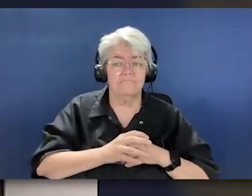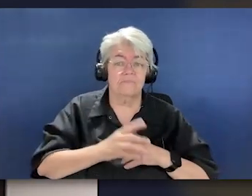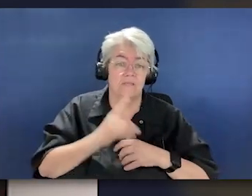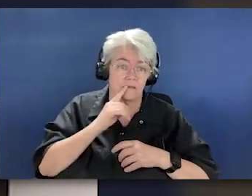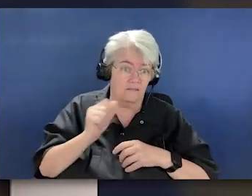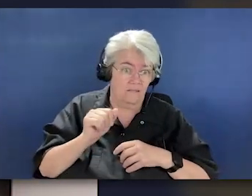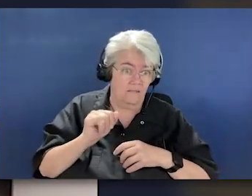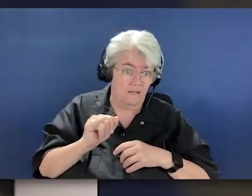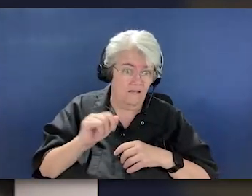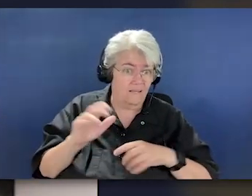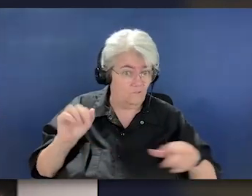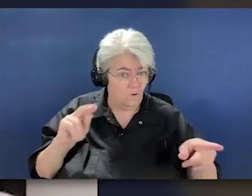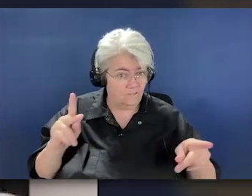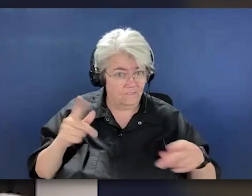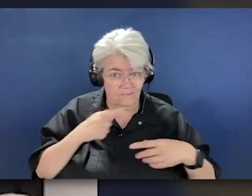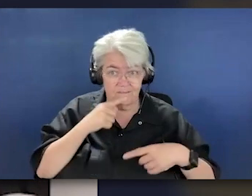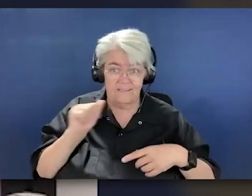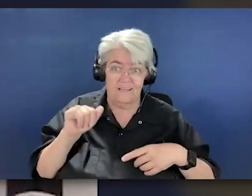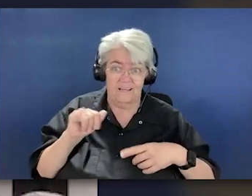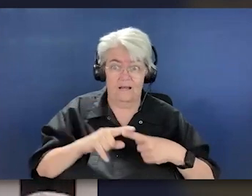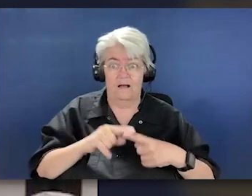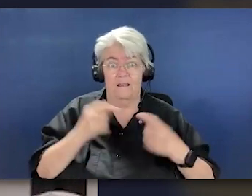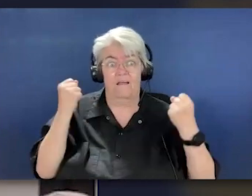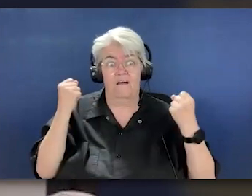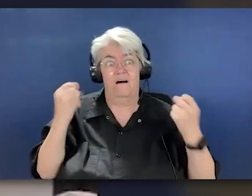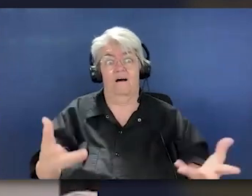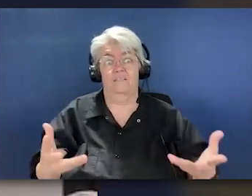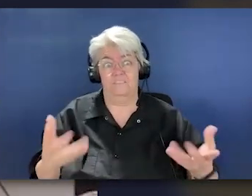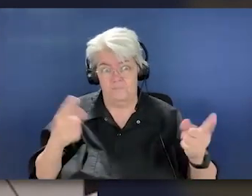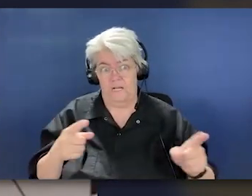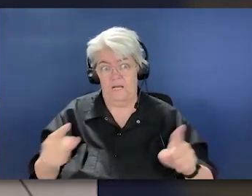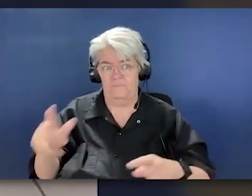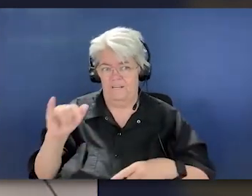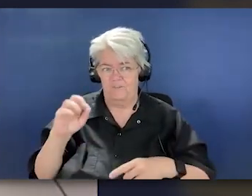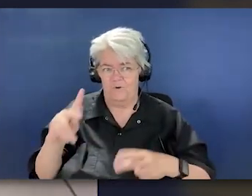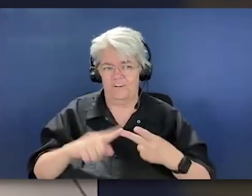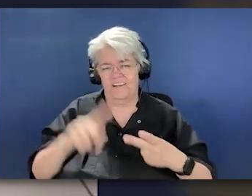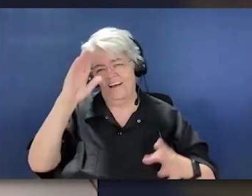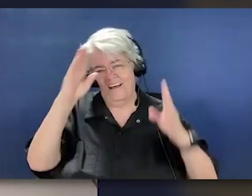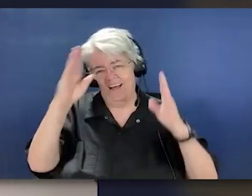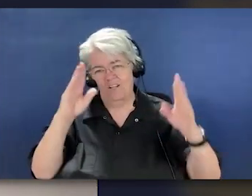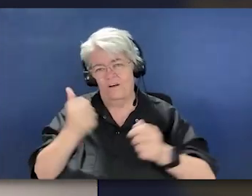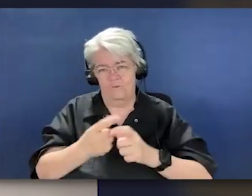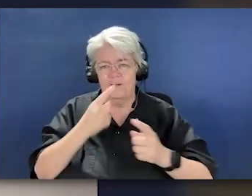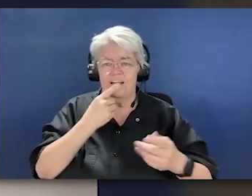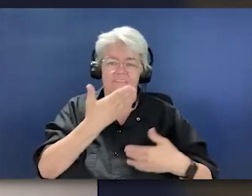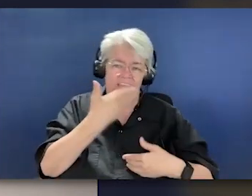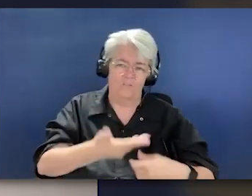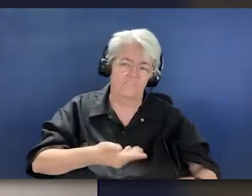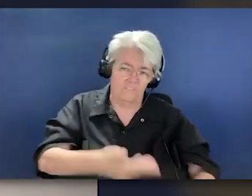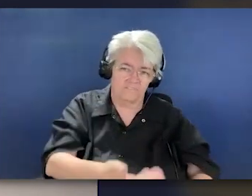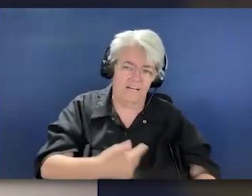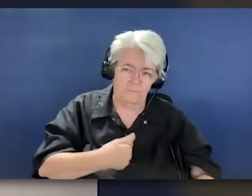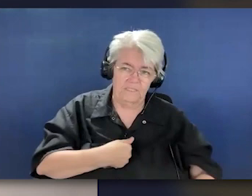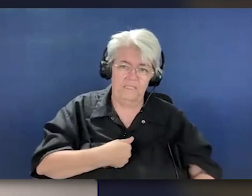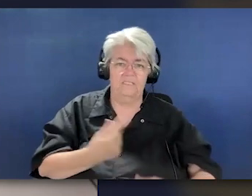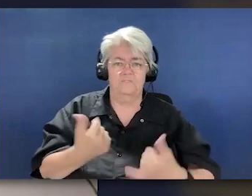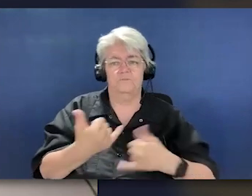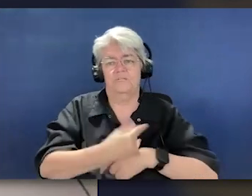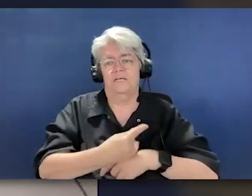AI. Lots has been happening at York. Hi, everybody. And thanks, Sean, for the invitation to be here